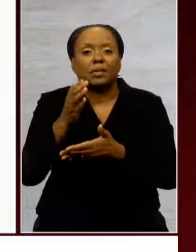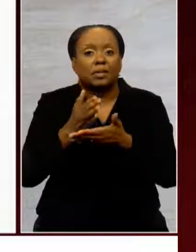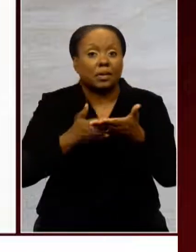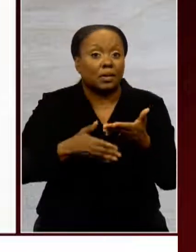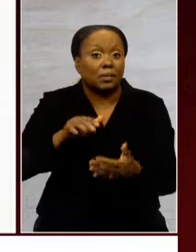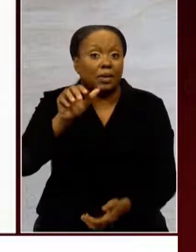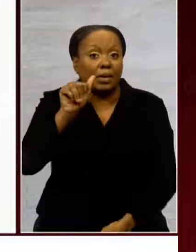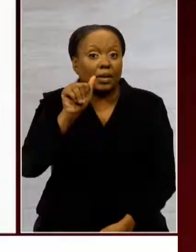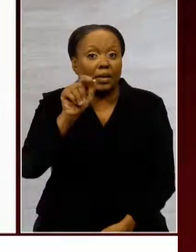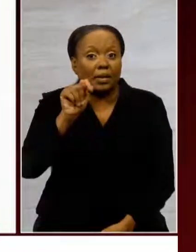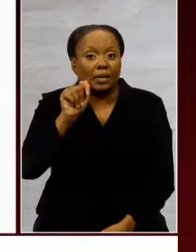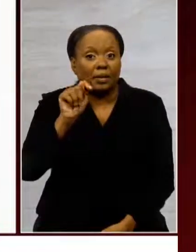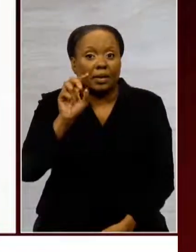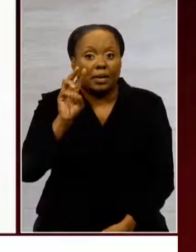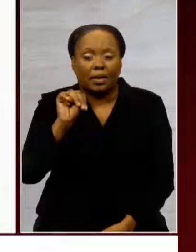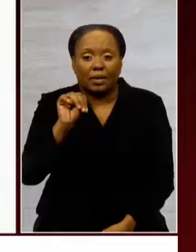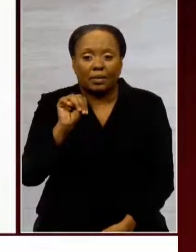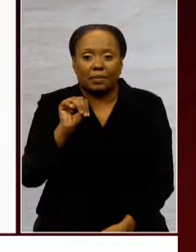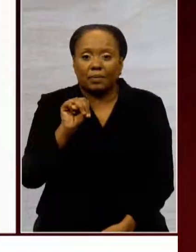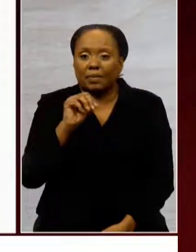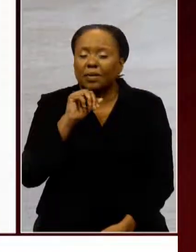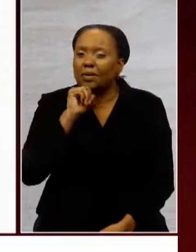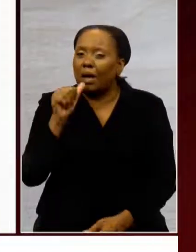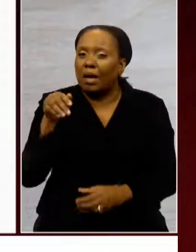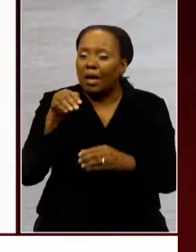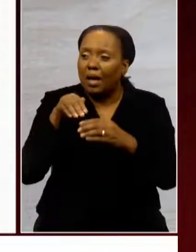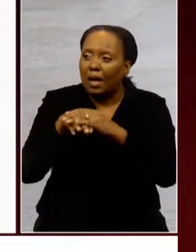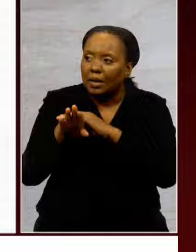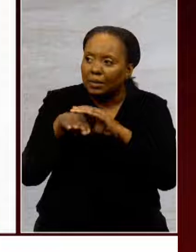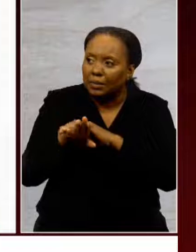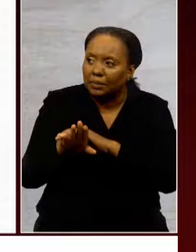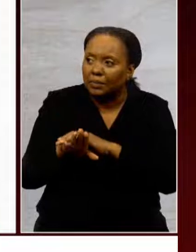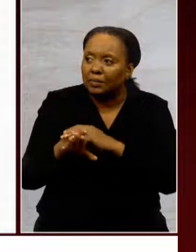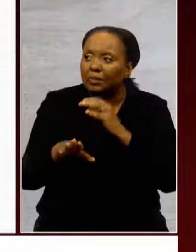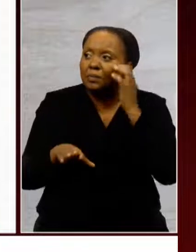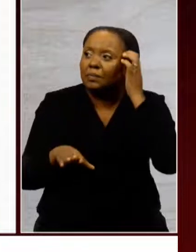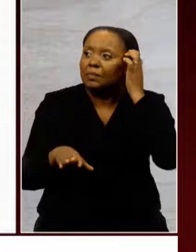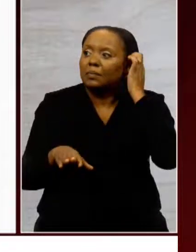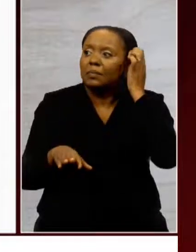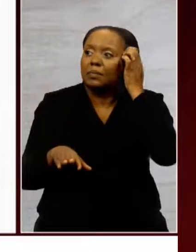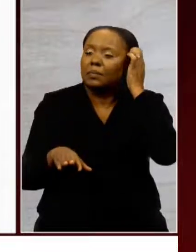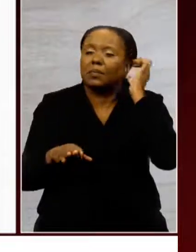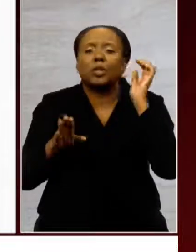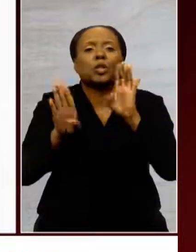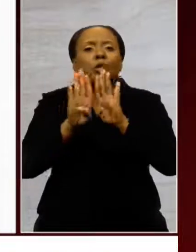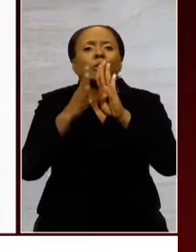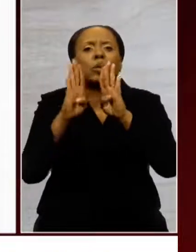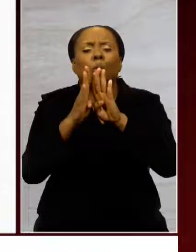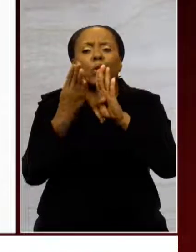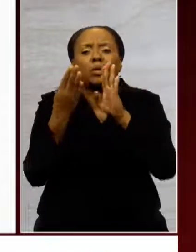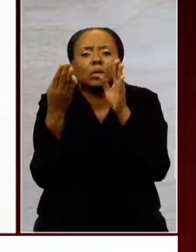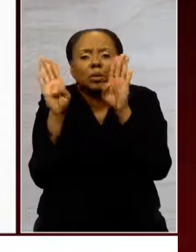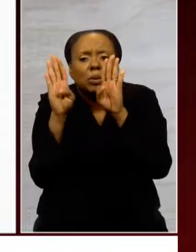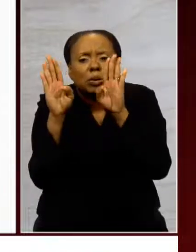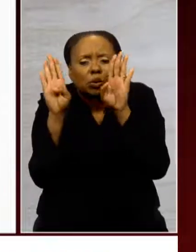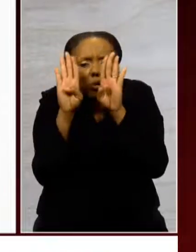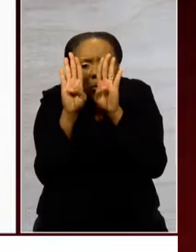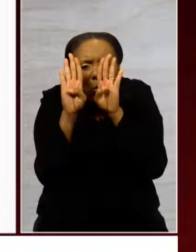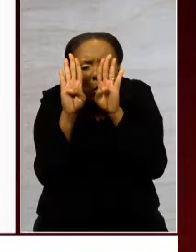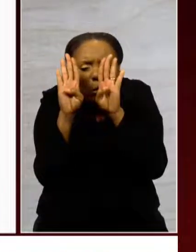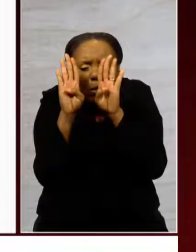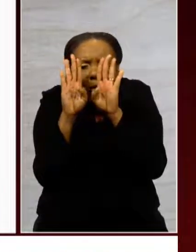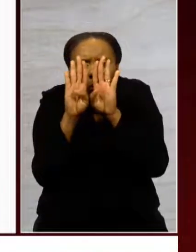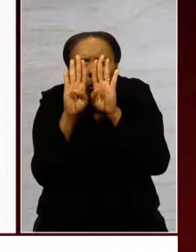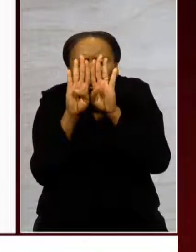the country are inaccessible because the doors are smaller, there are no ramps leading to